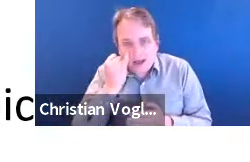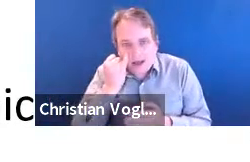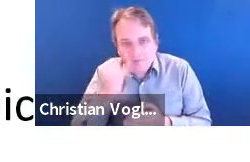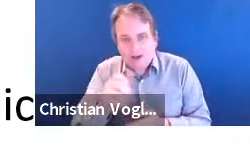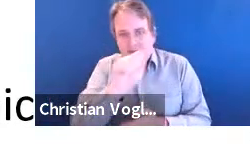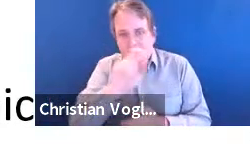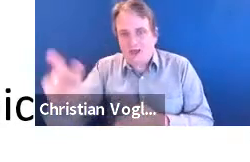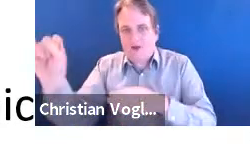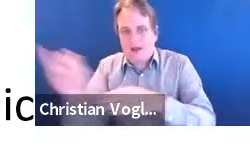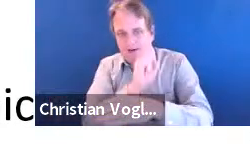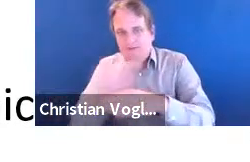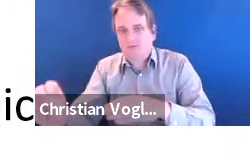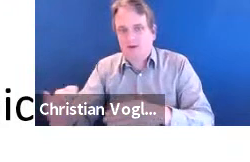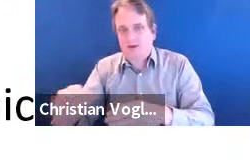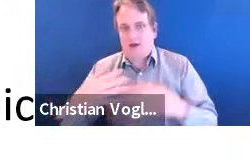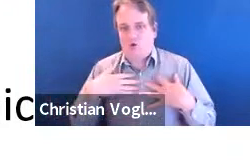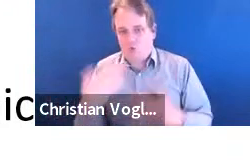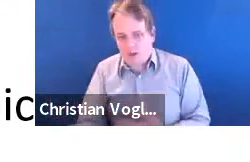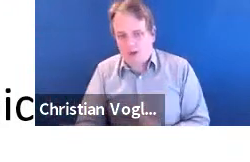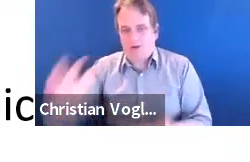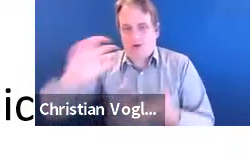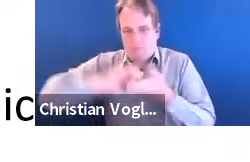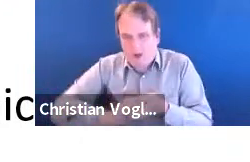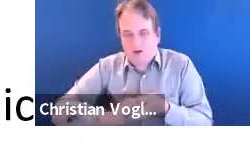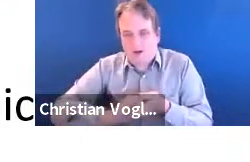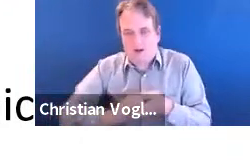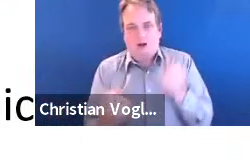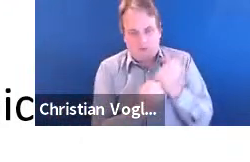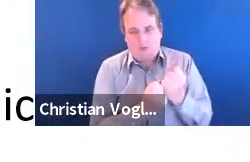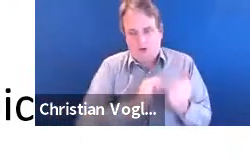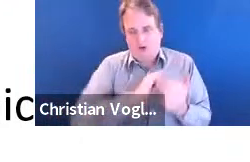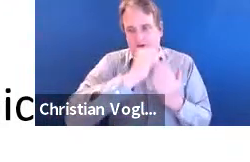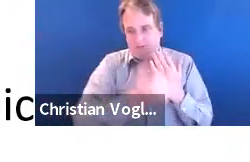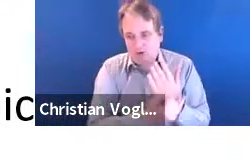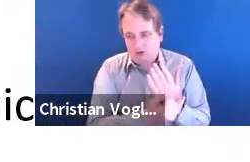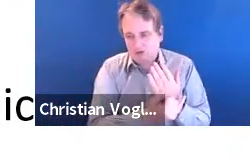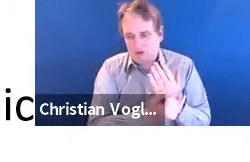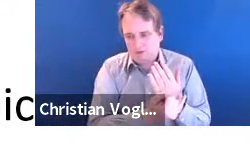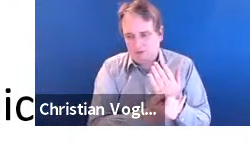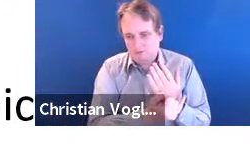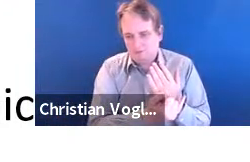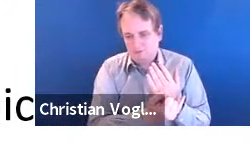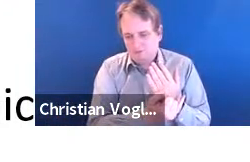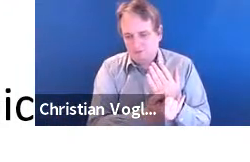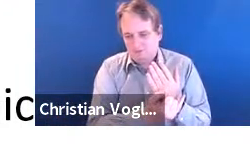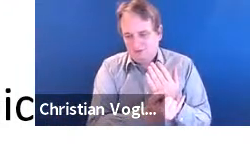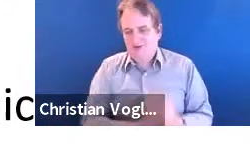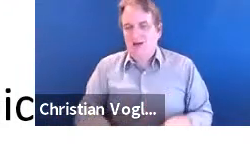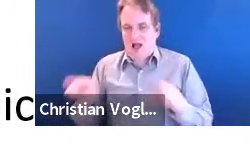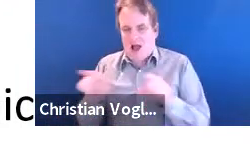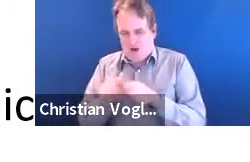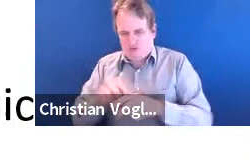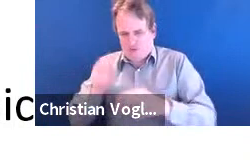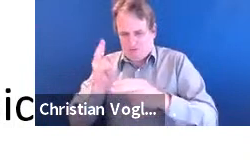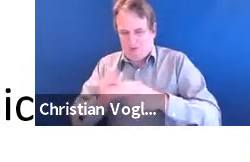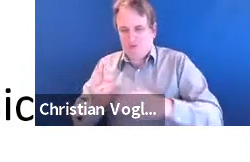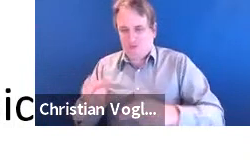be considered if we get appropriate industry support and willingness to partner in that kind of enterprise.